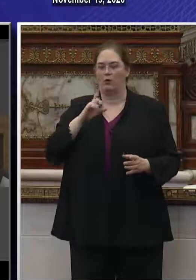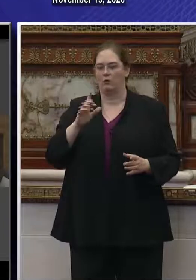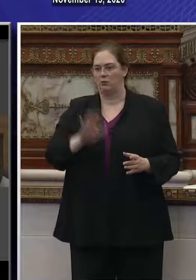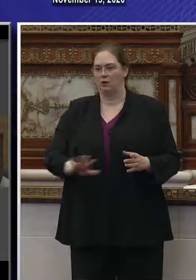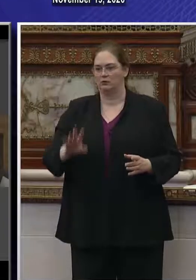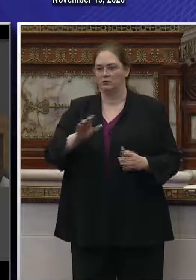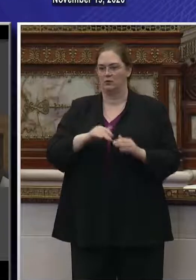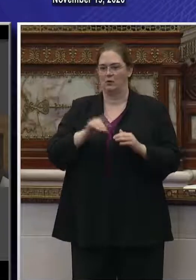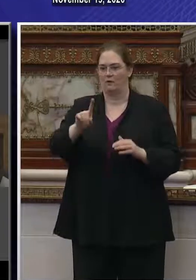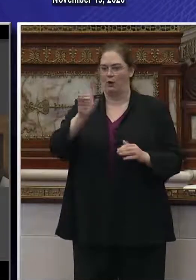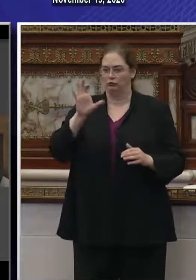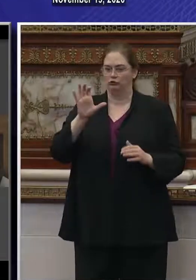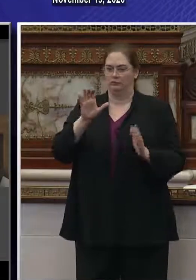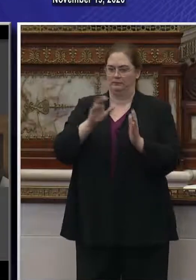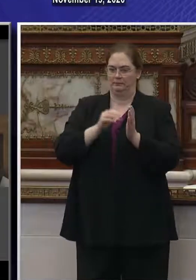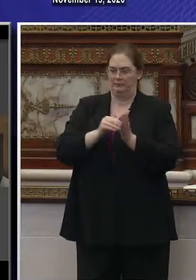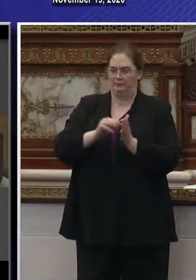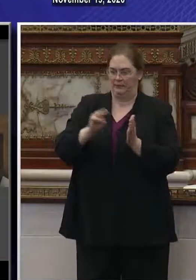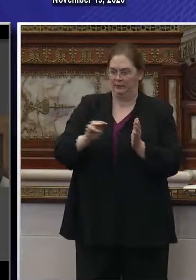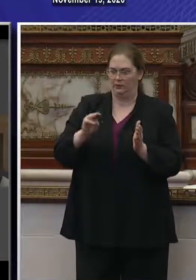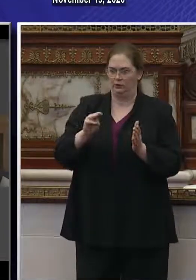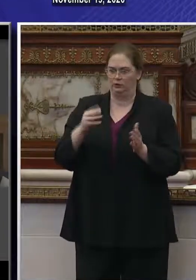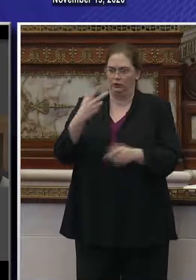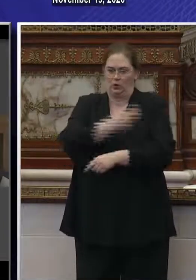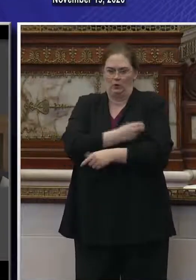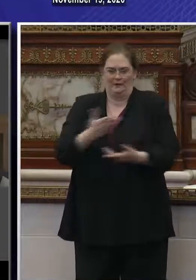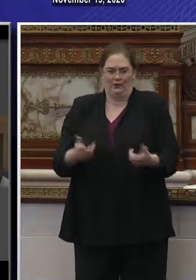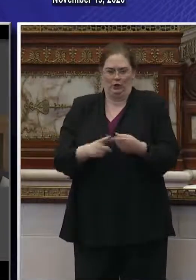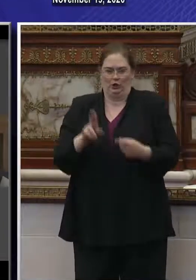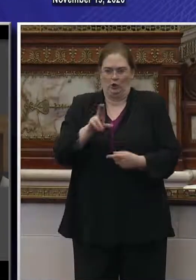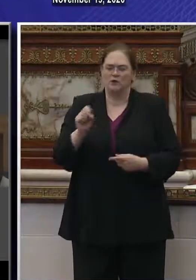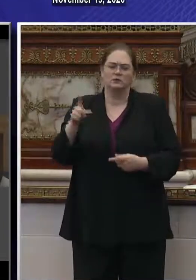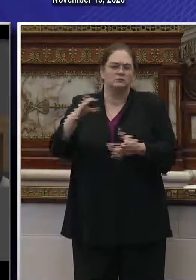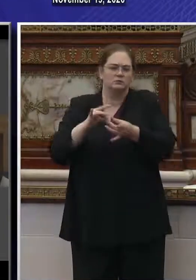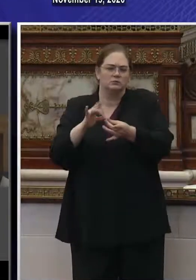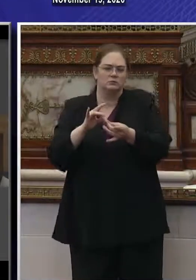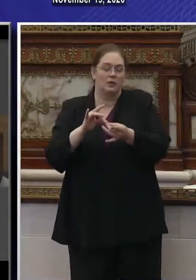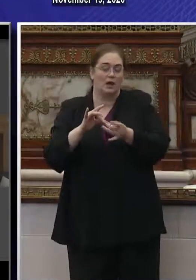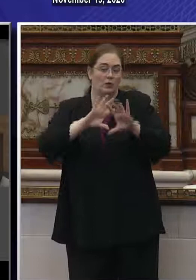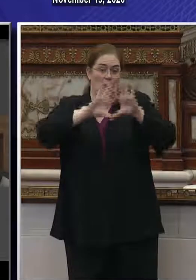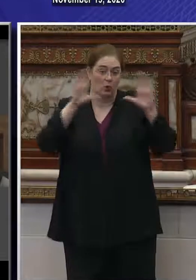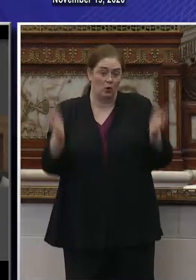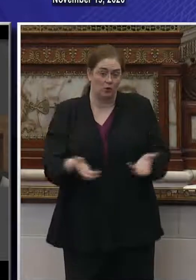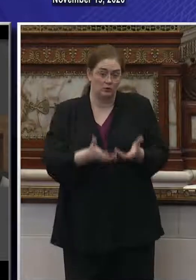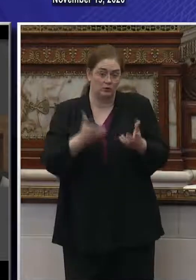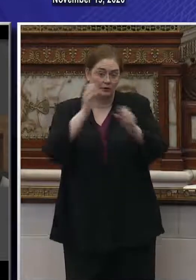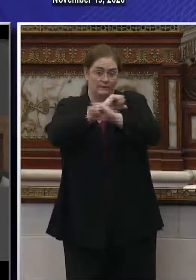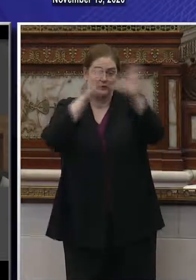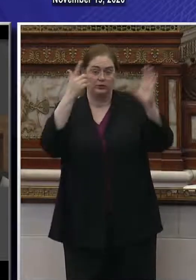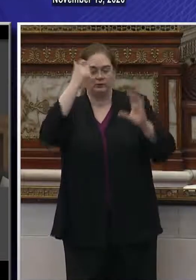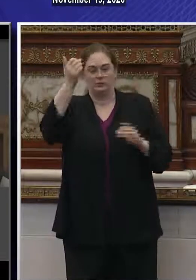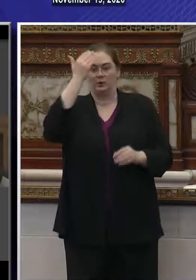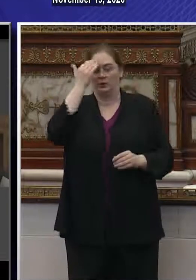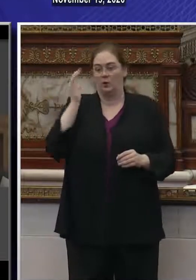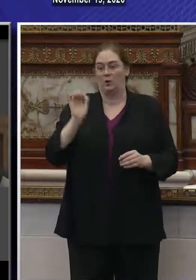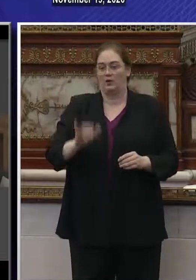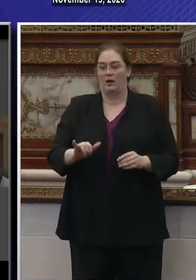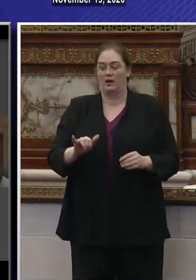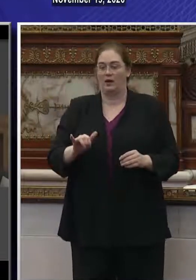approximately 100 million doses here in the United States. Can you talk about your worldwide vision? Because as we know, this